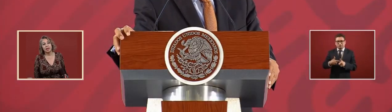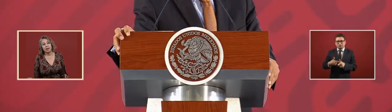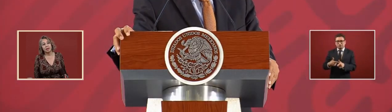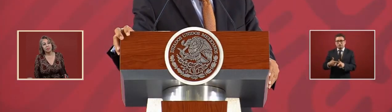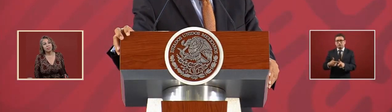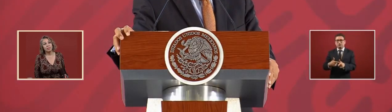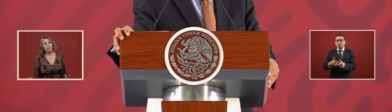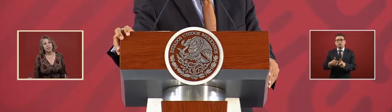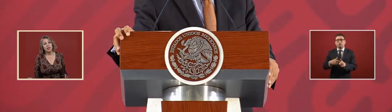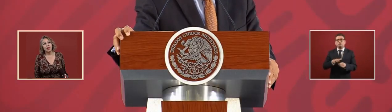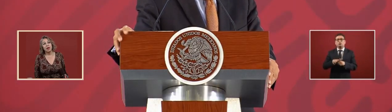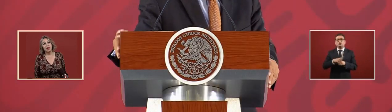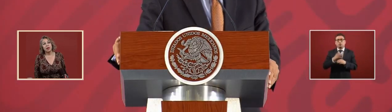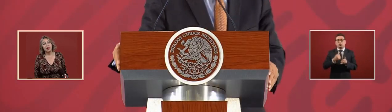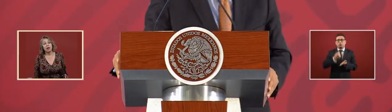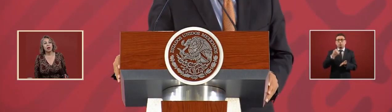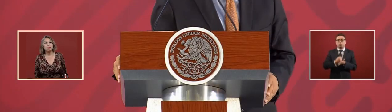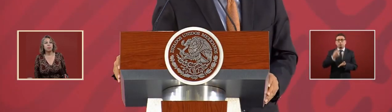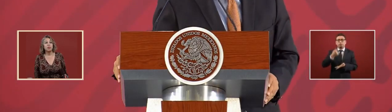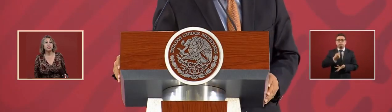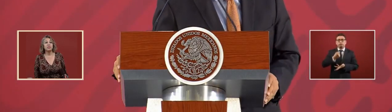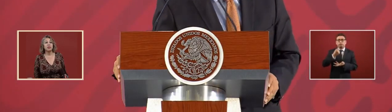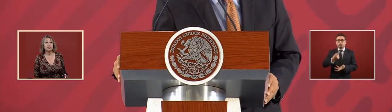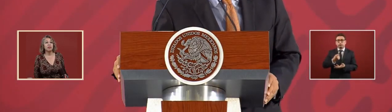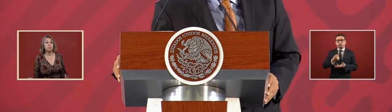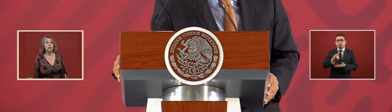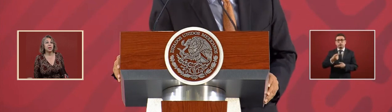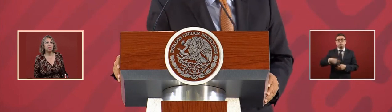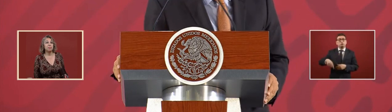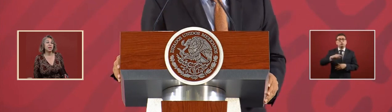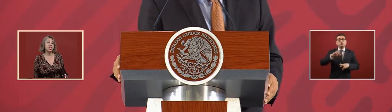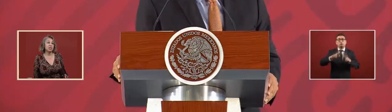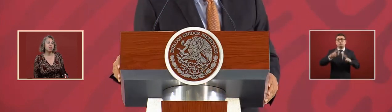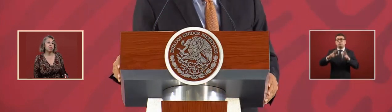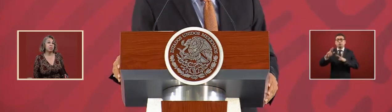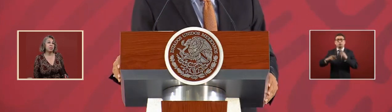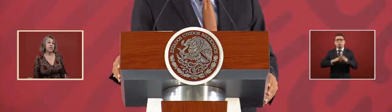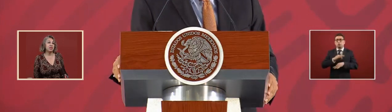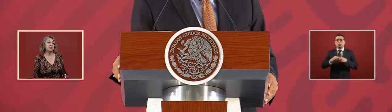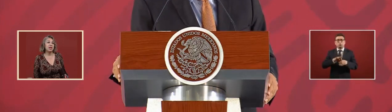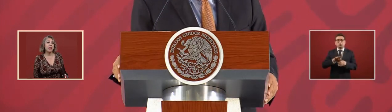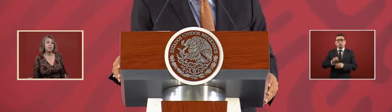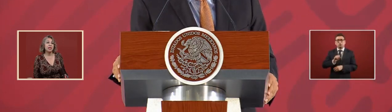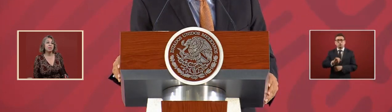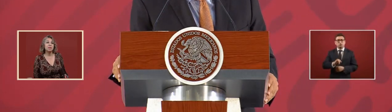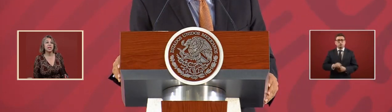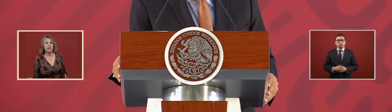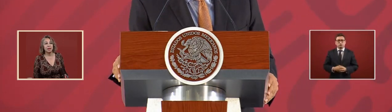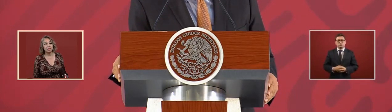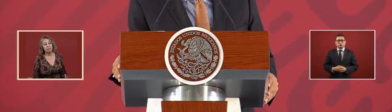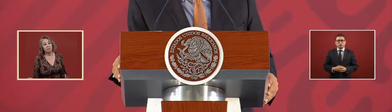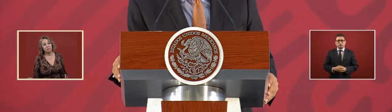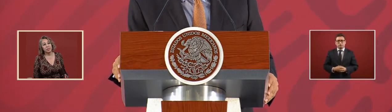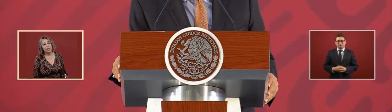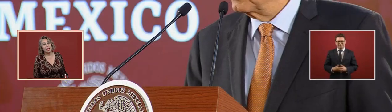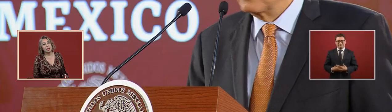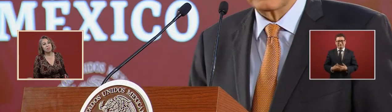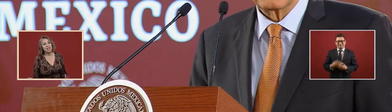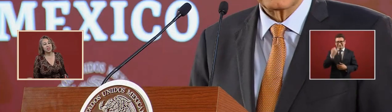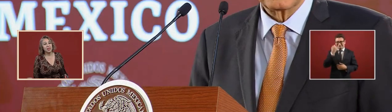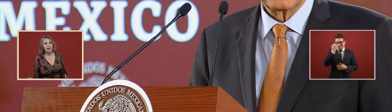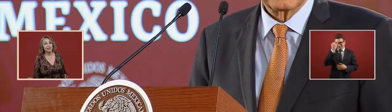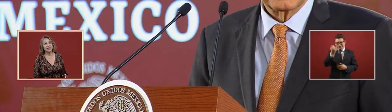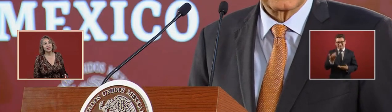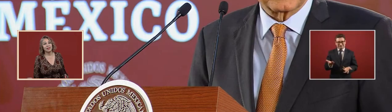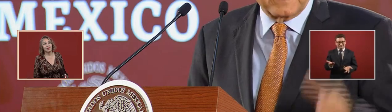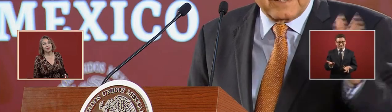consecutively, aprobación del presupuesto approve por unanimidad. The budget in unanimity. Imagínense eso.